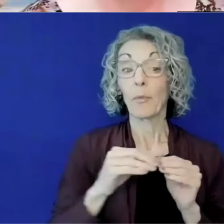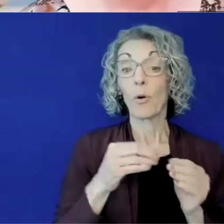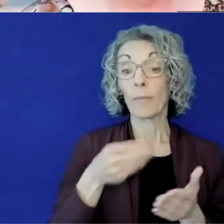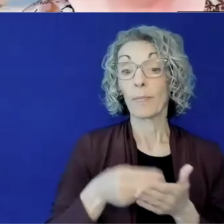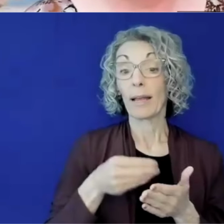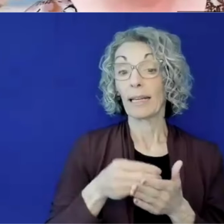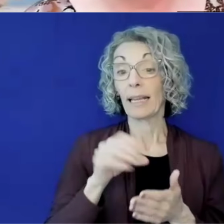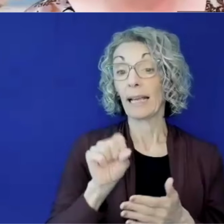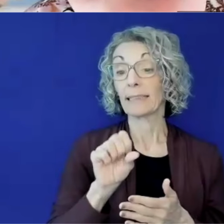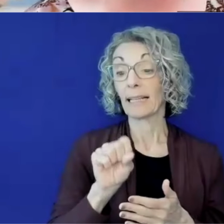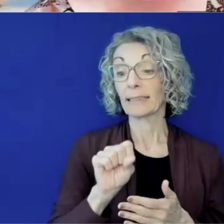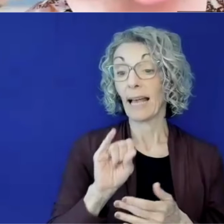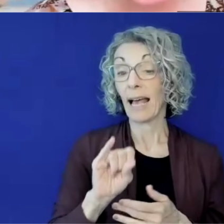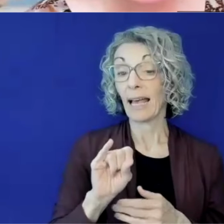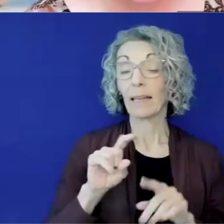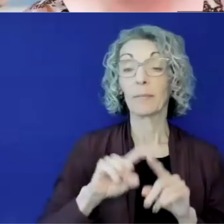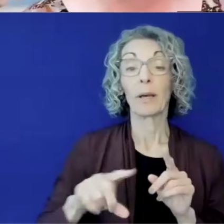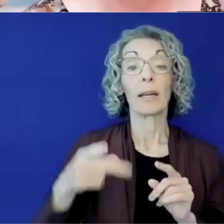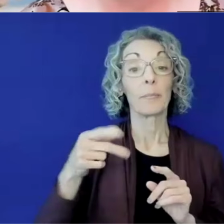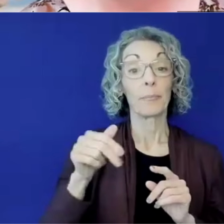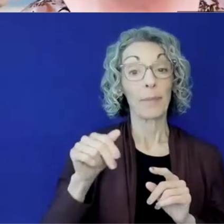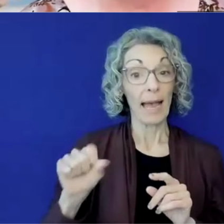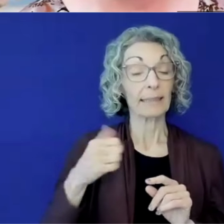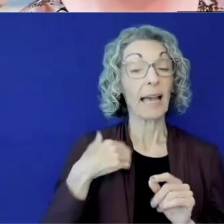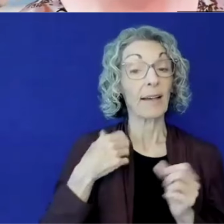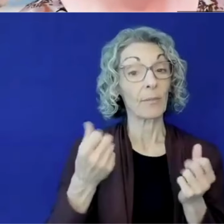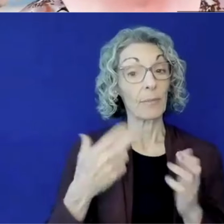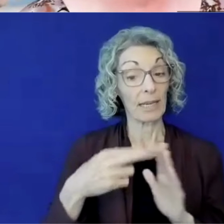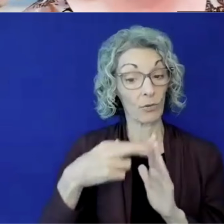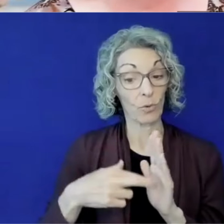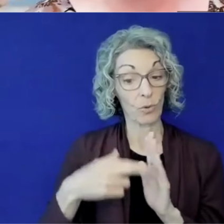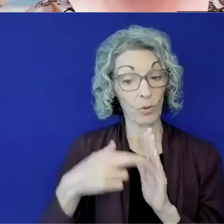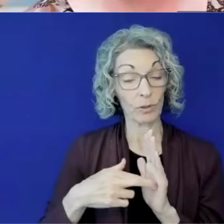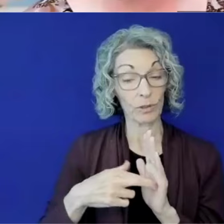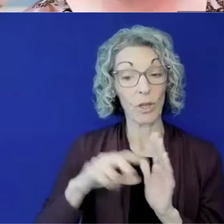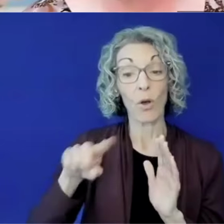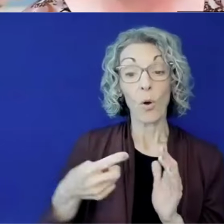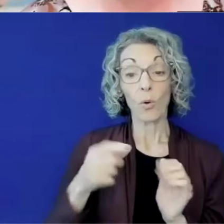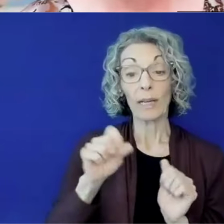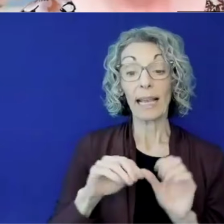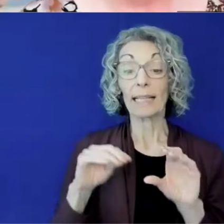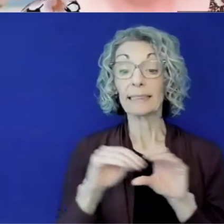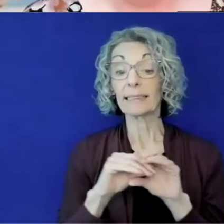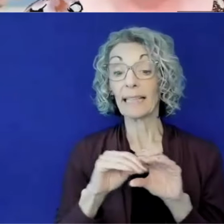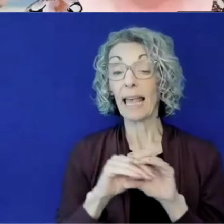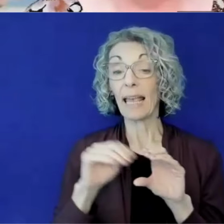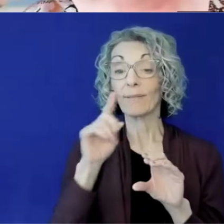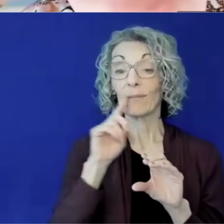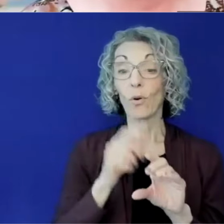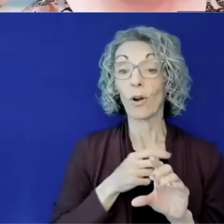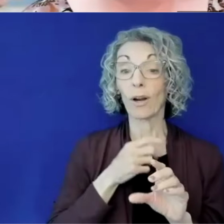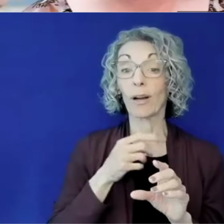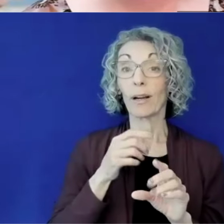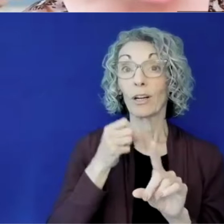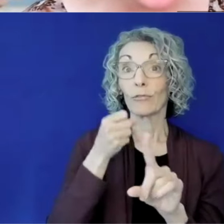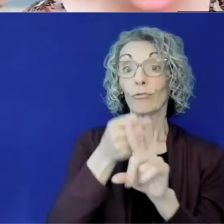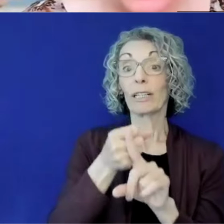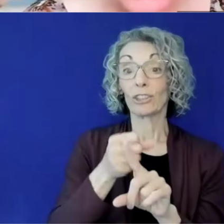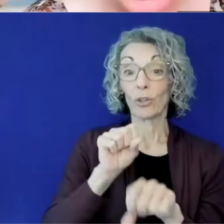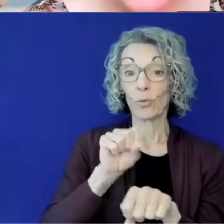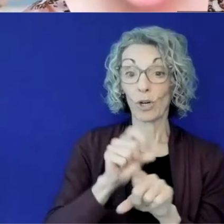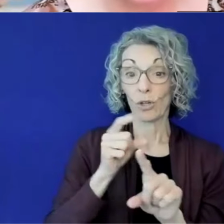SSI. But PASS has a lot of rules, and you can only save to reach a work goal. ABLE doesn't have as